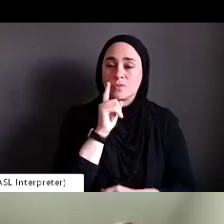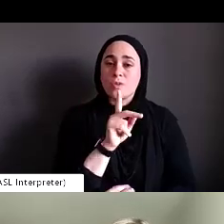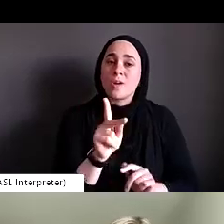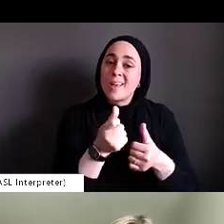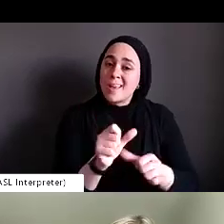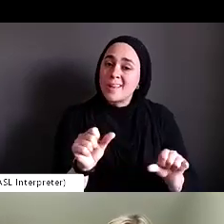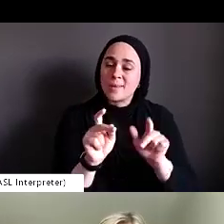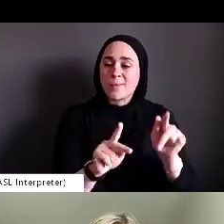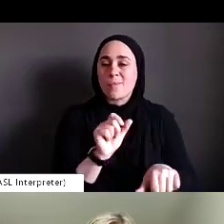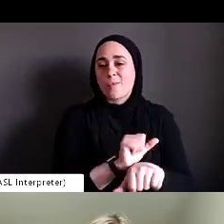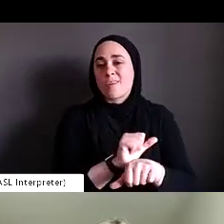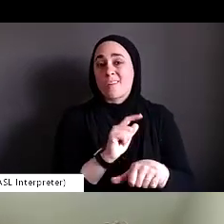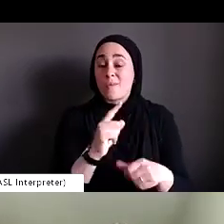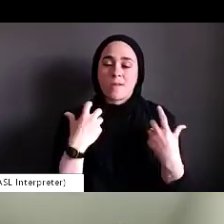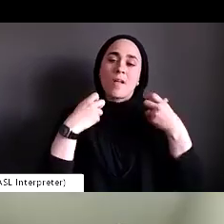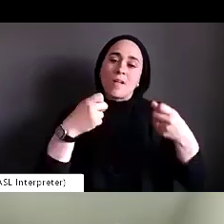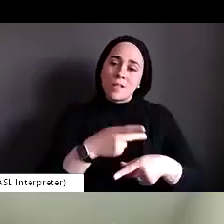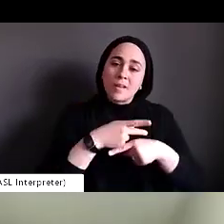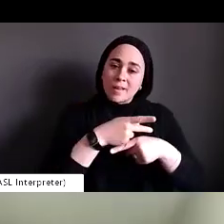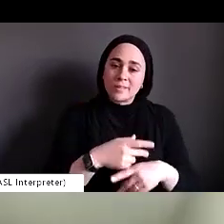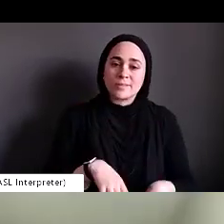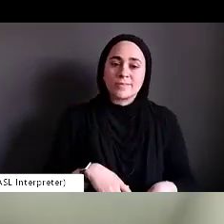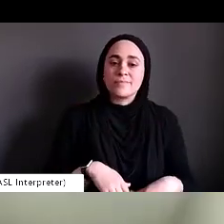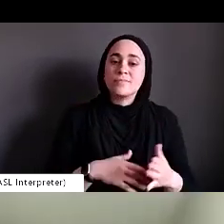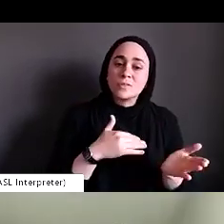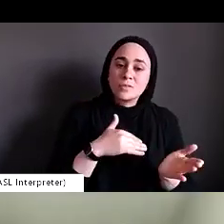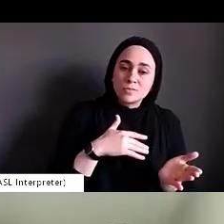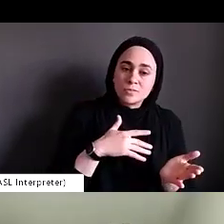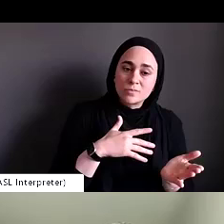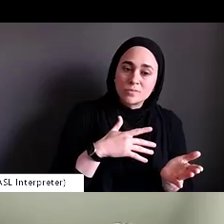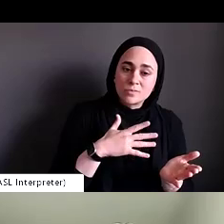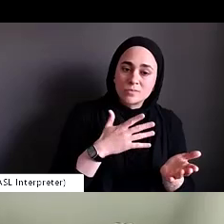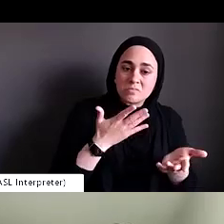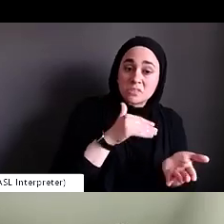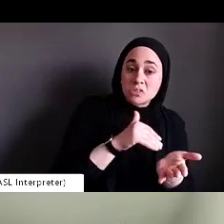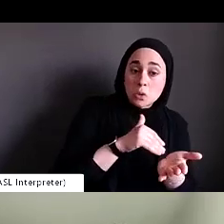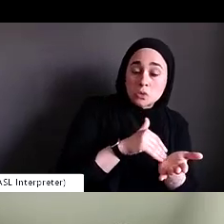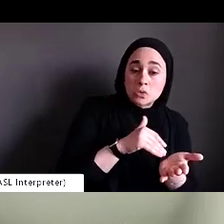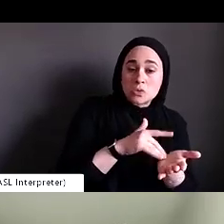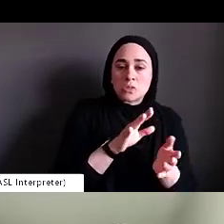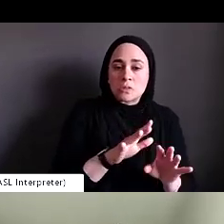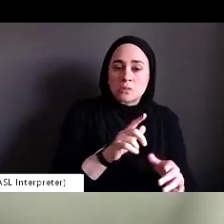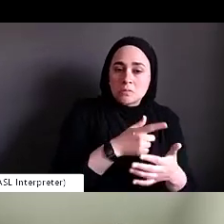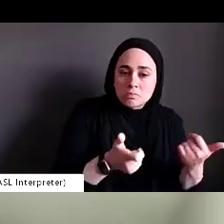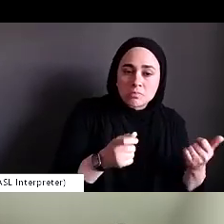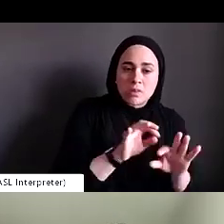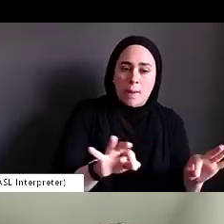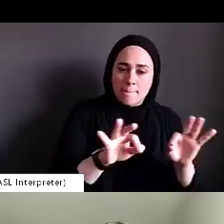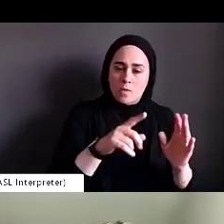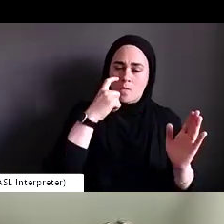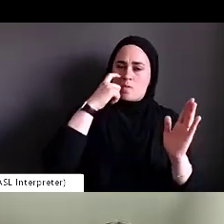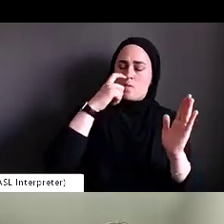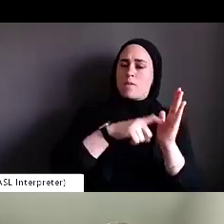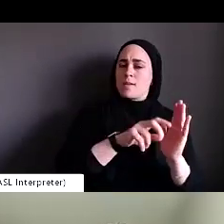healthcare who may be in a position to recognize situations of abuse. So we do presentations